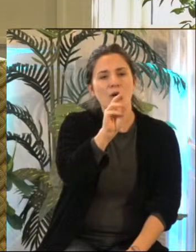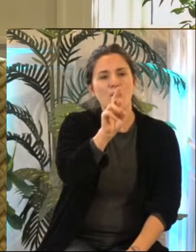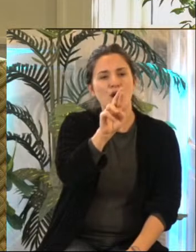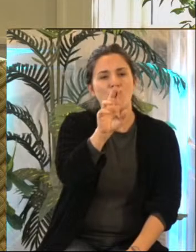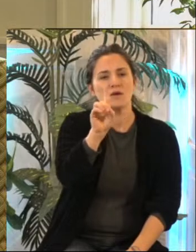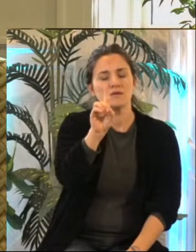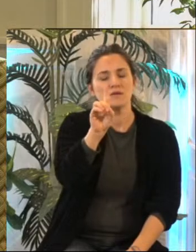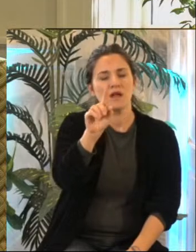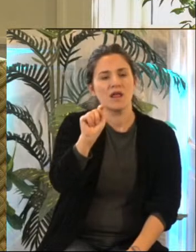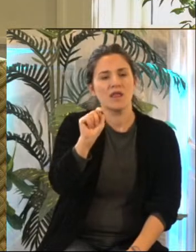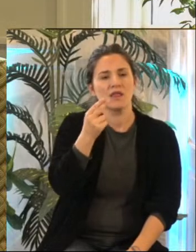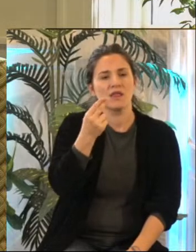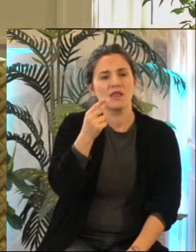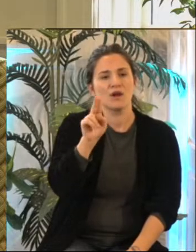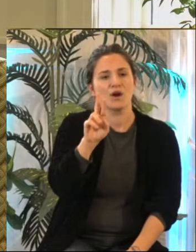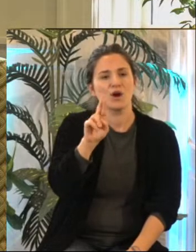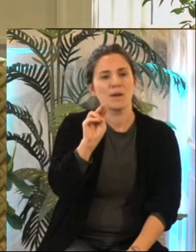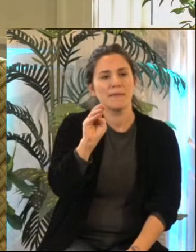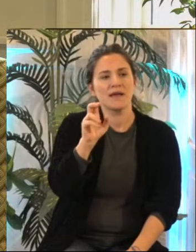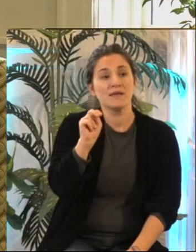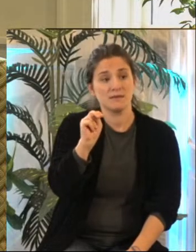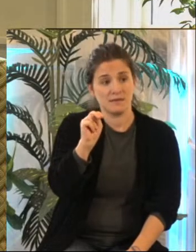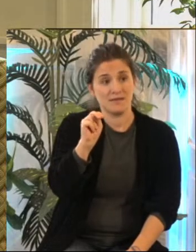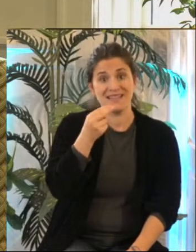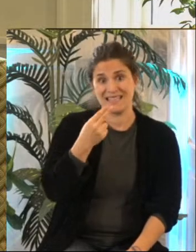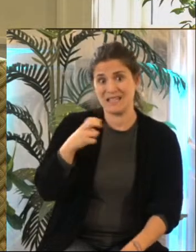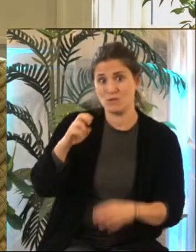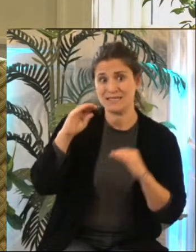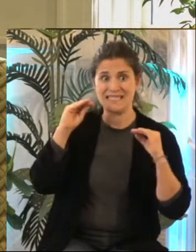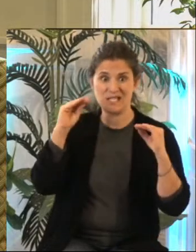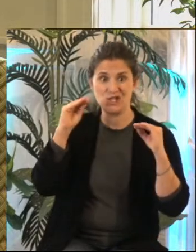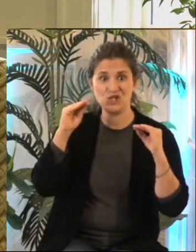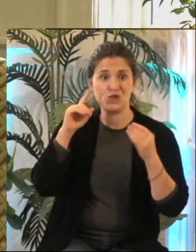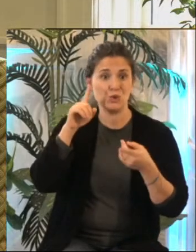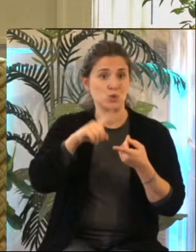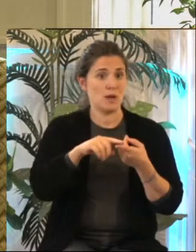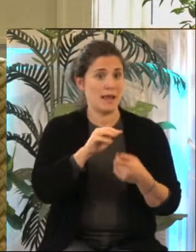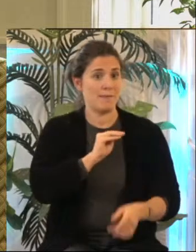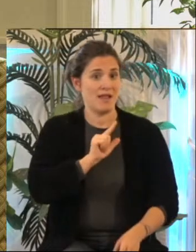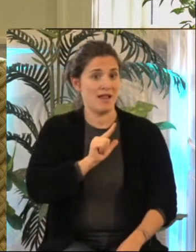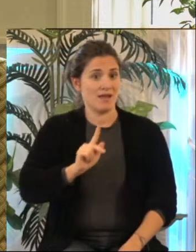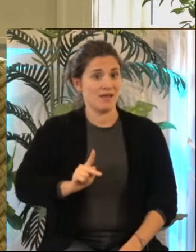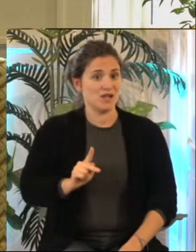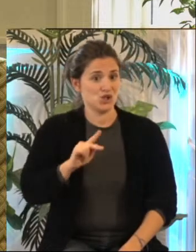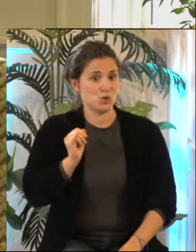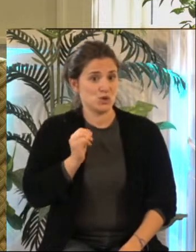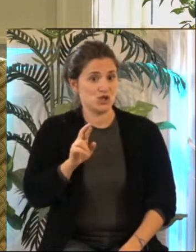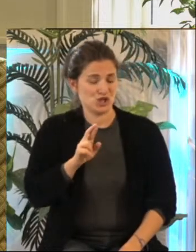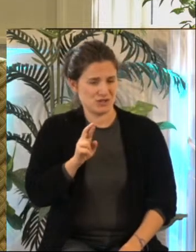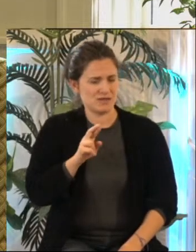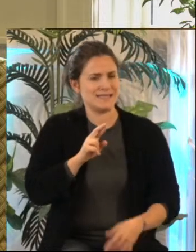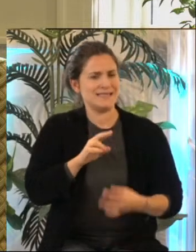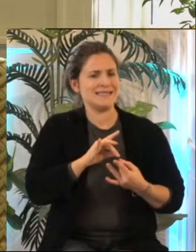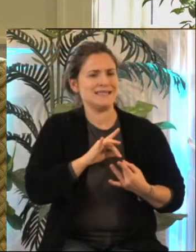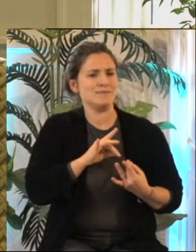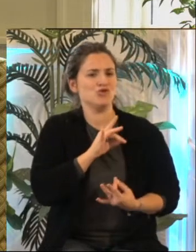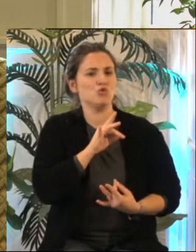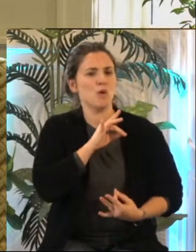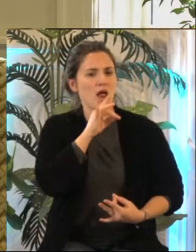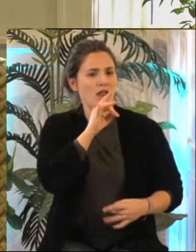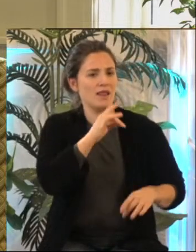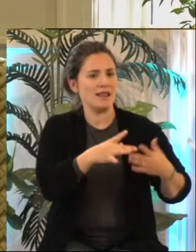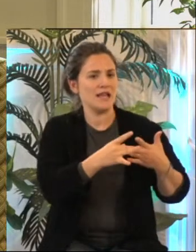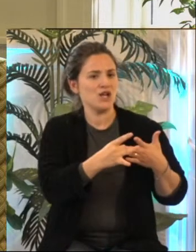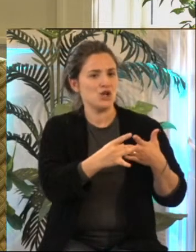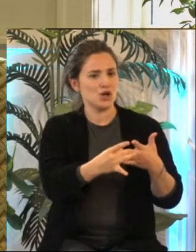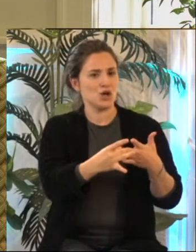for Martin Luther King Jr. and many of those who fought in the civil rights movement. He was really kind of the spiritual theologian of the civil